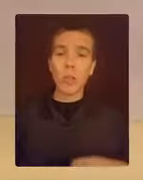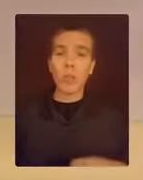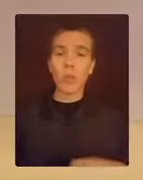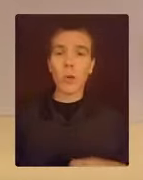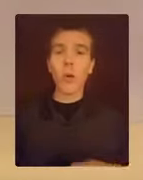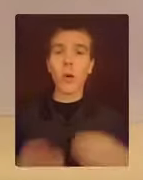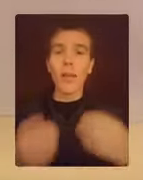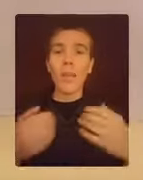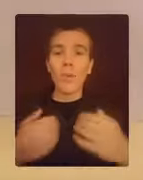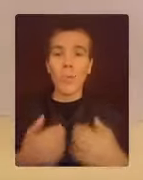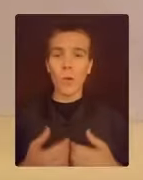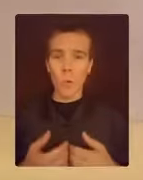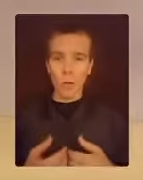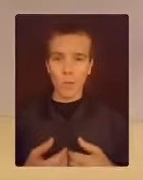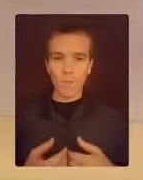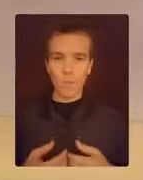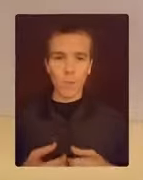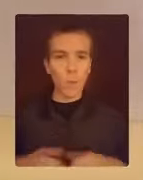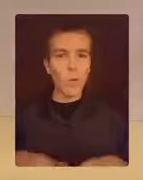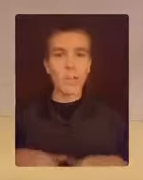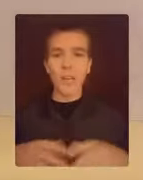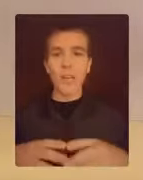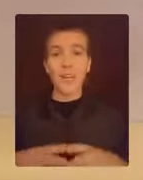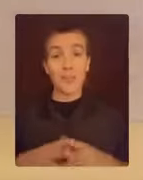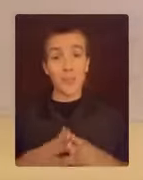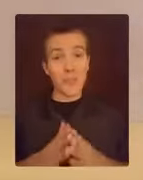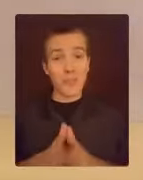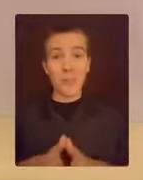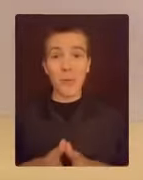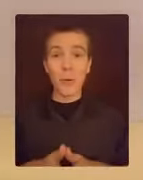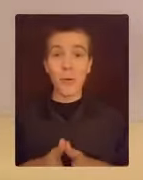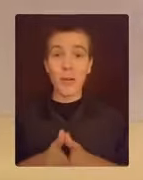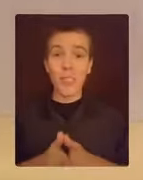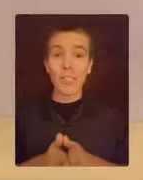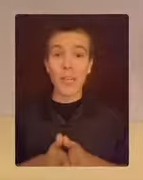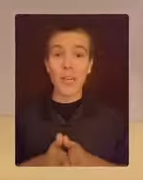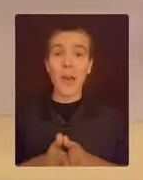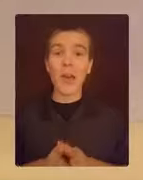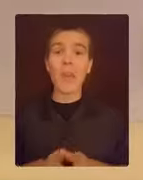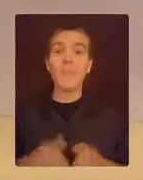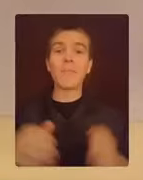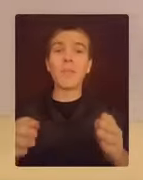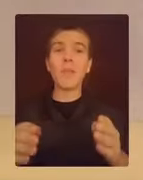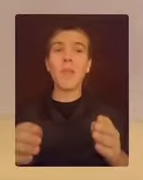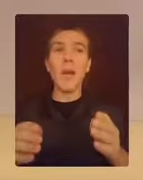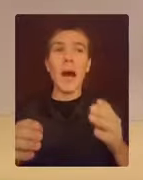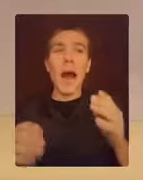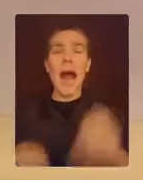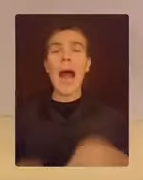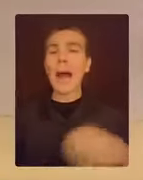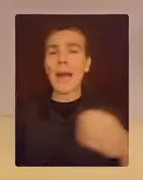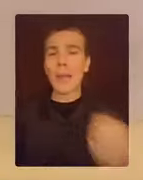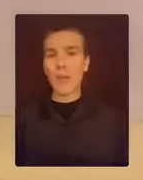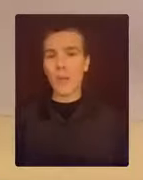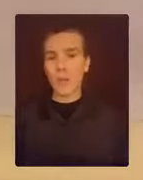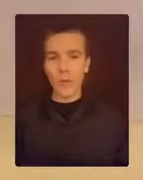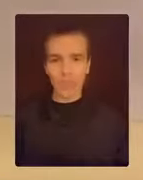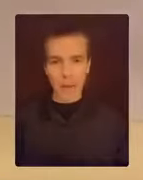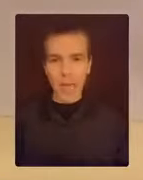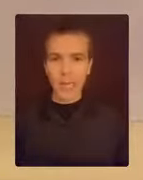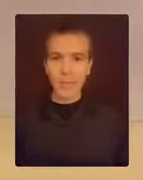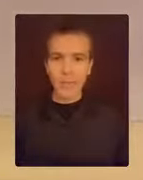emotional control in the real world, which is really cool because a high